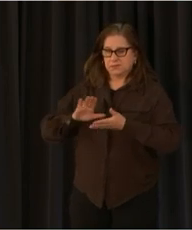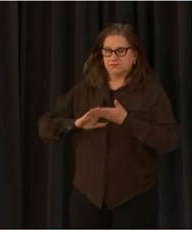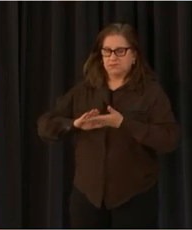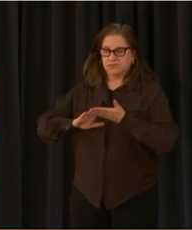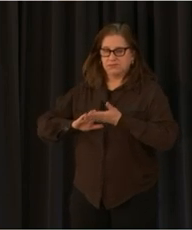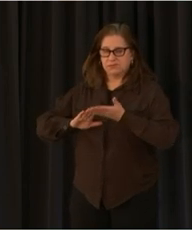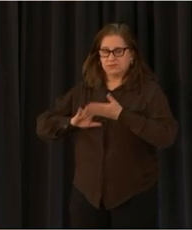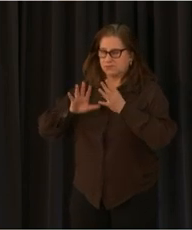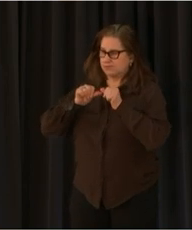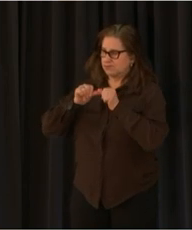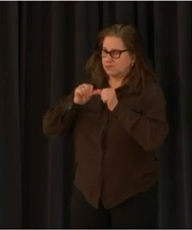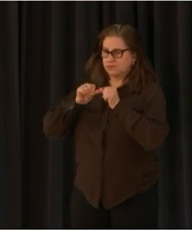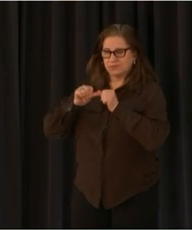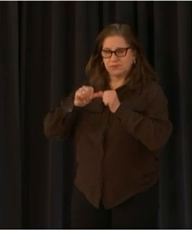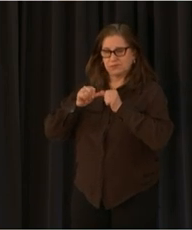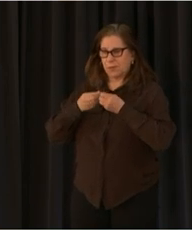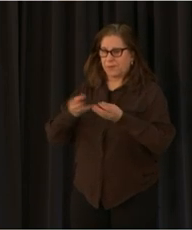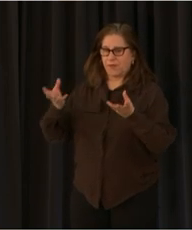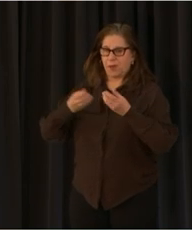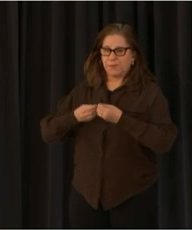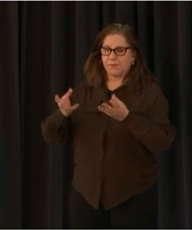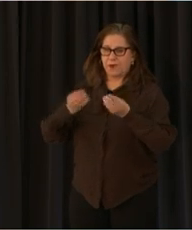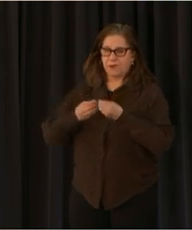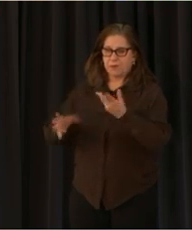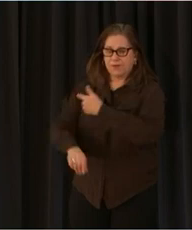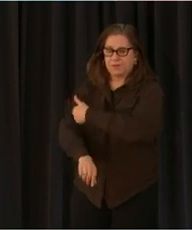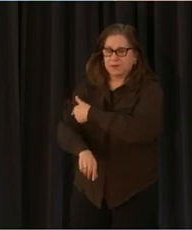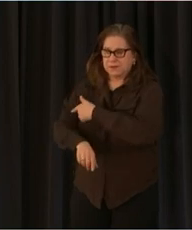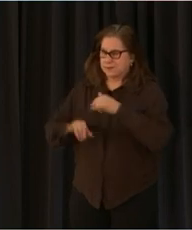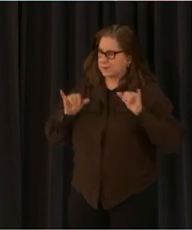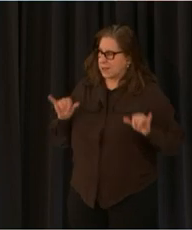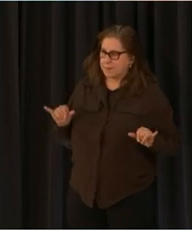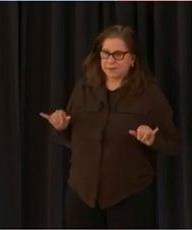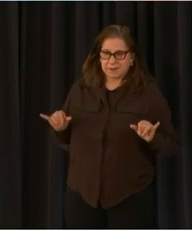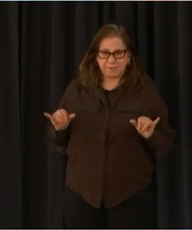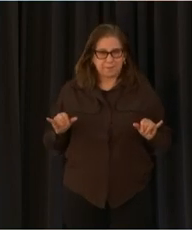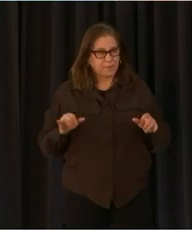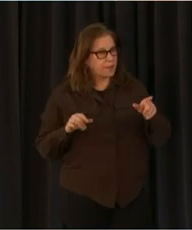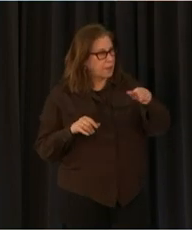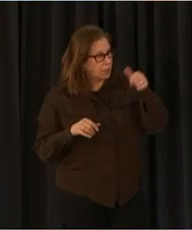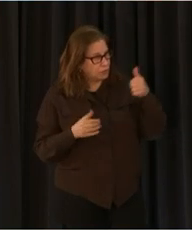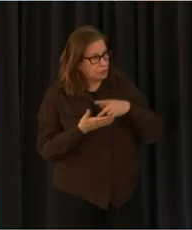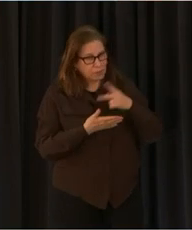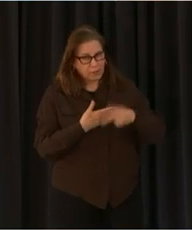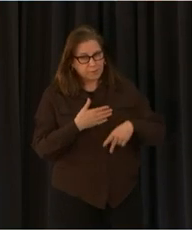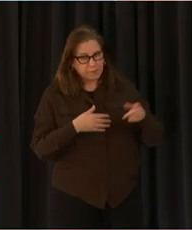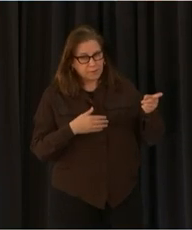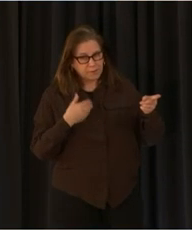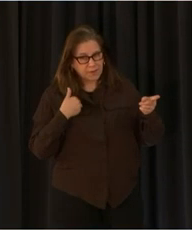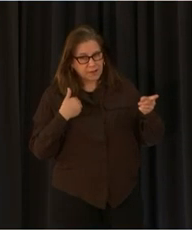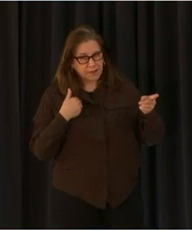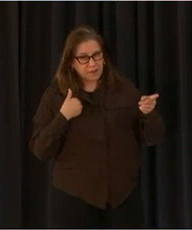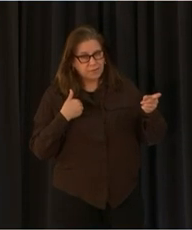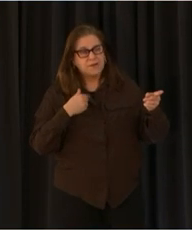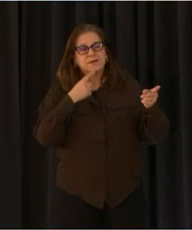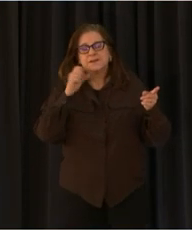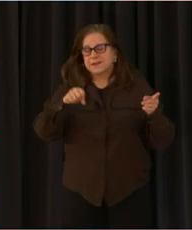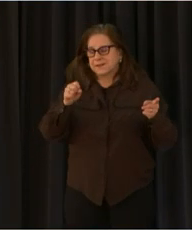another initiative that Dr. Nesbitt's team is leading is with